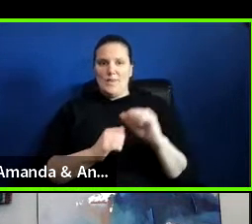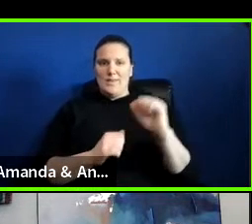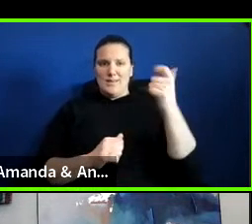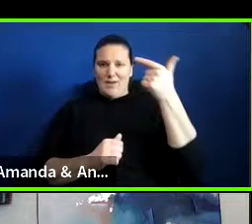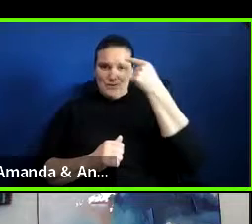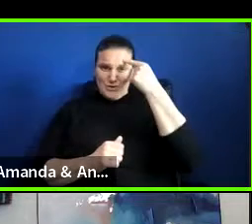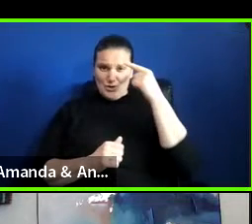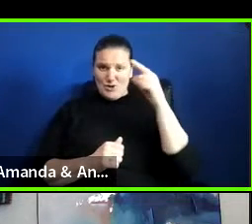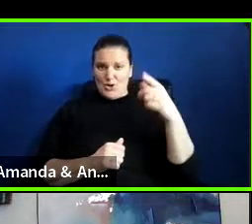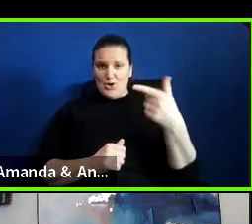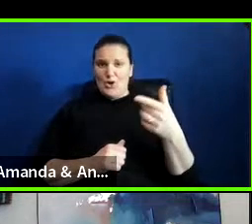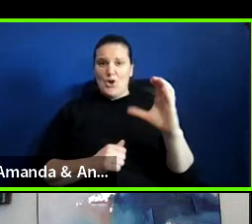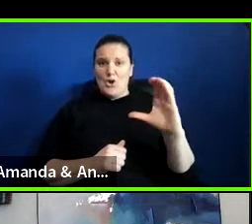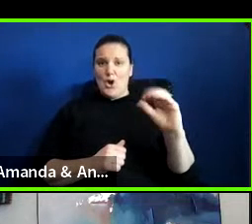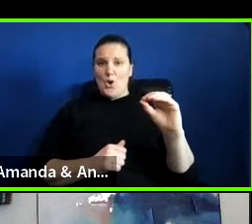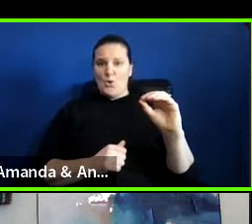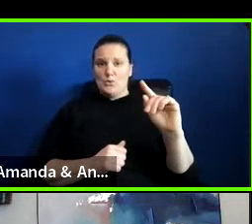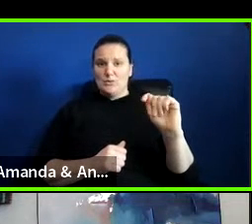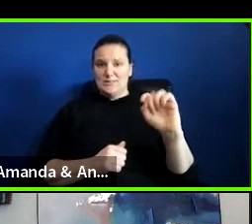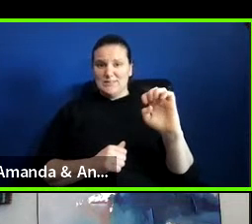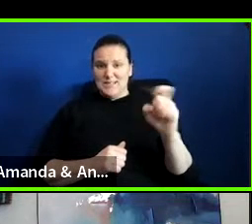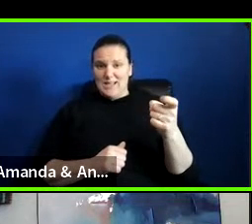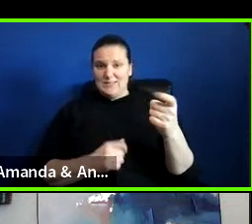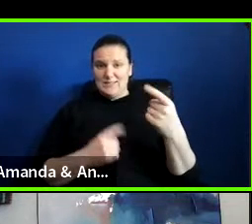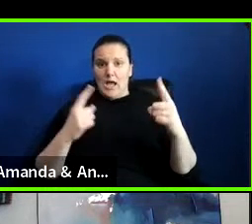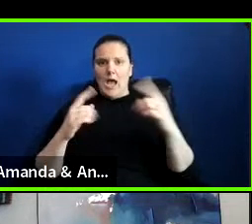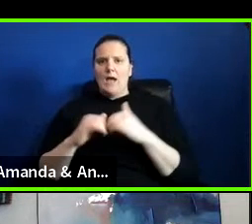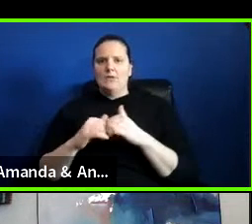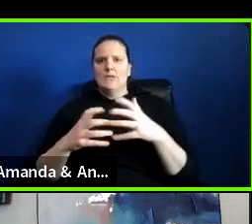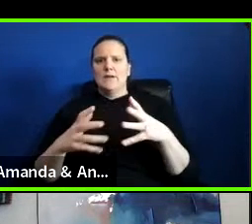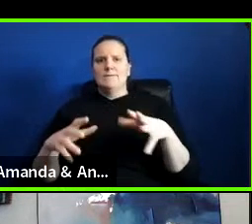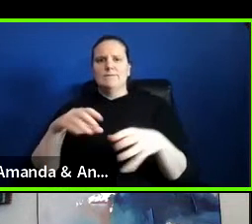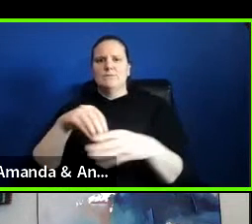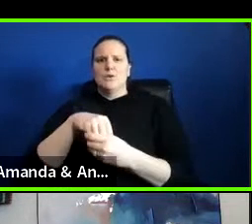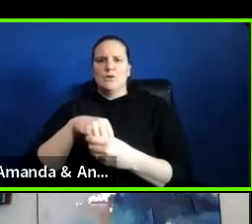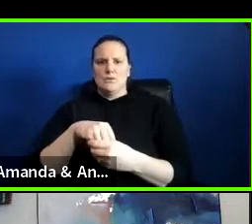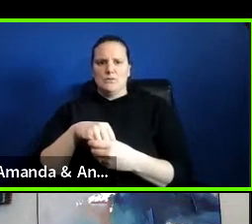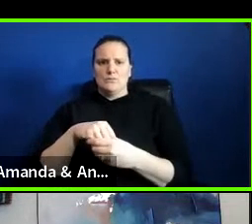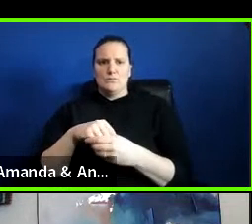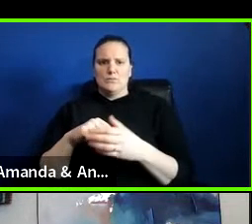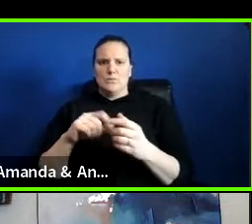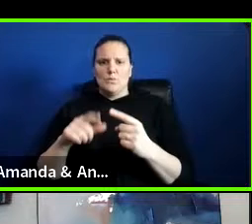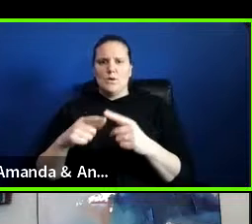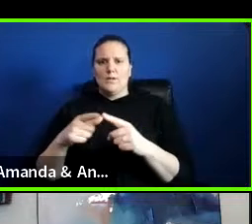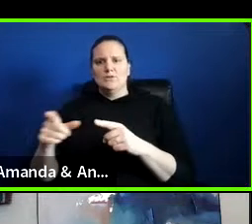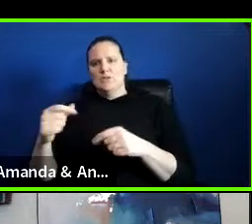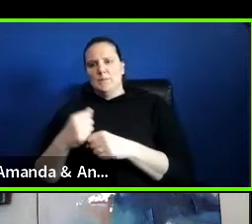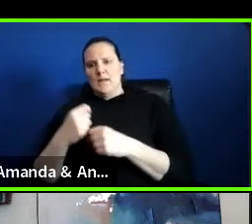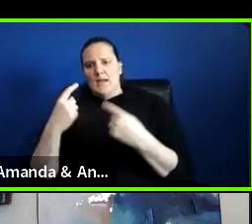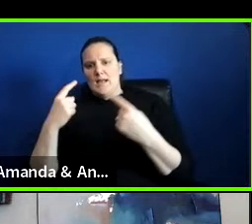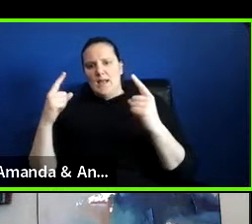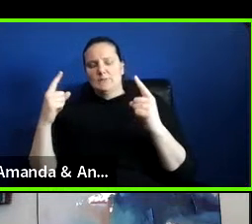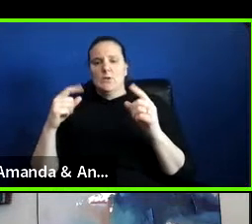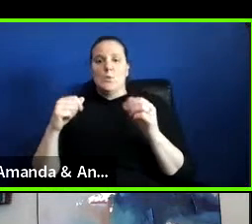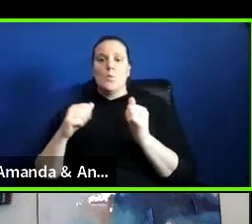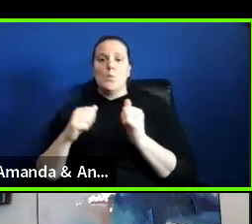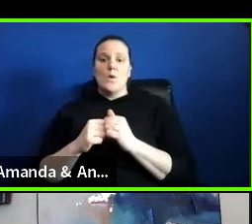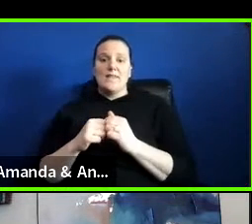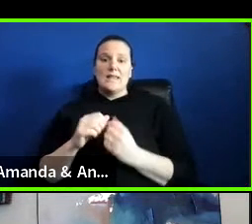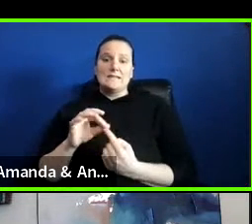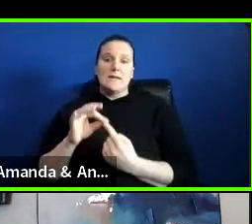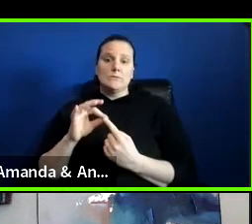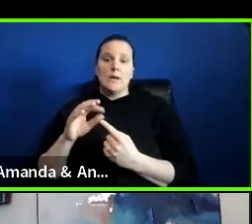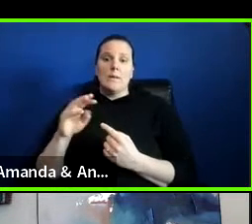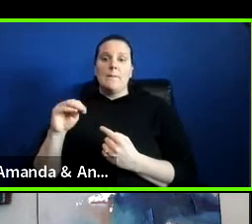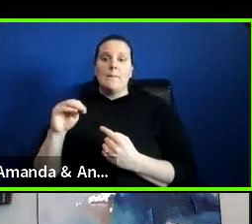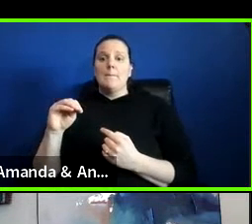Kotek's announcement, how does that interplay when she has made that announcement? Is she saying with an exception of 1.5 miles